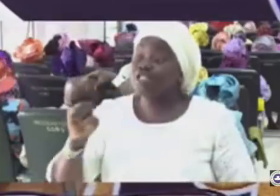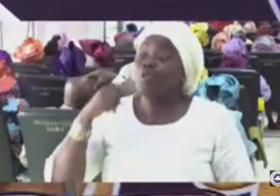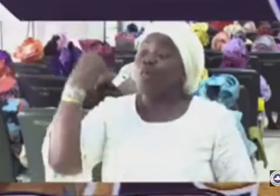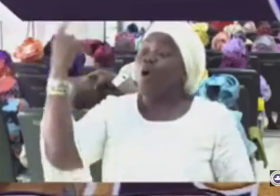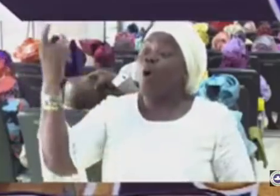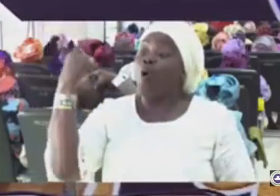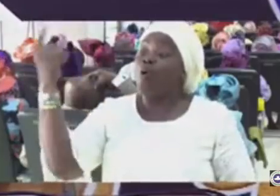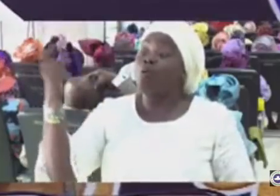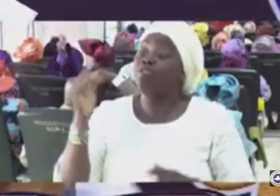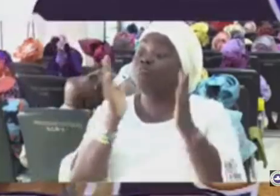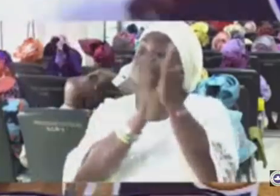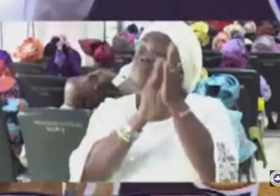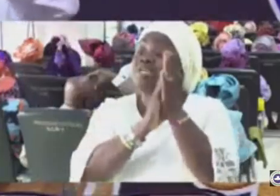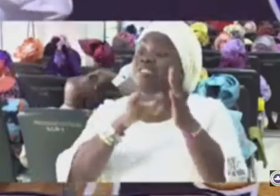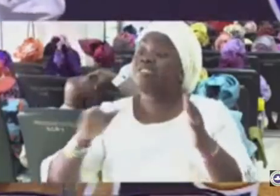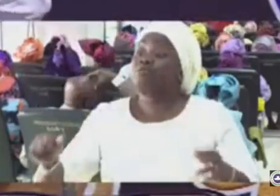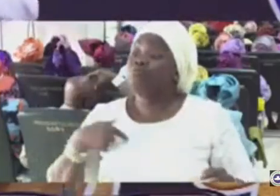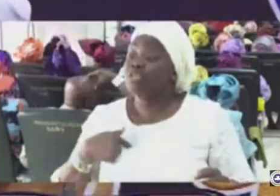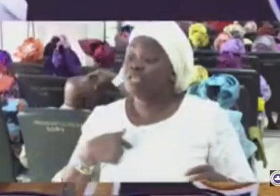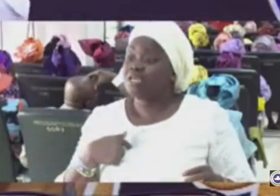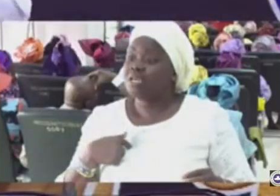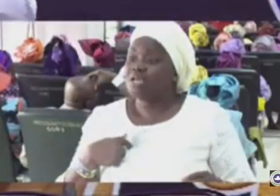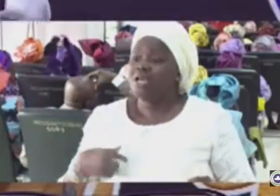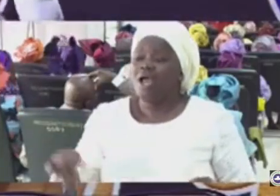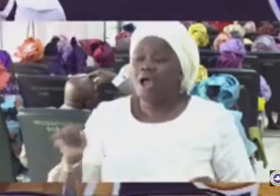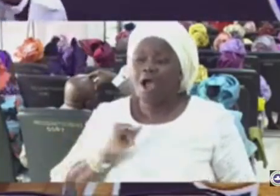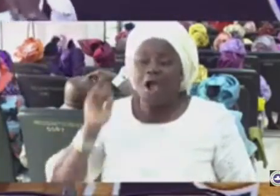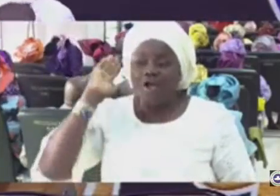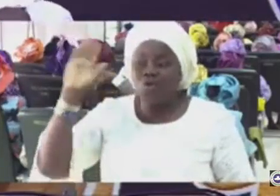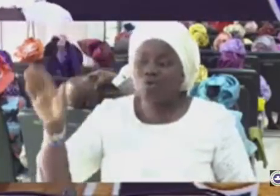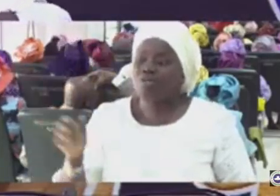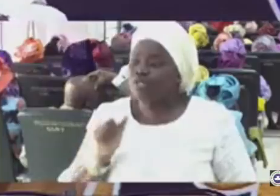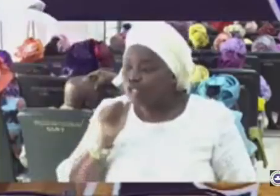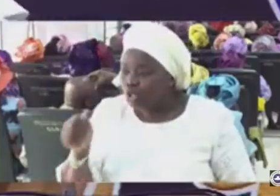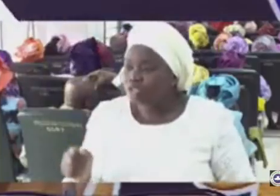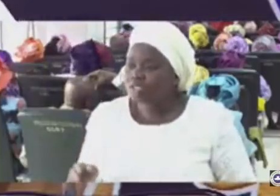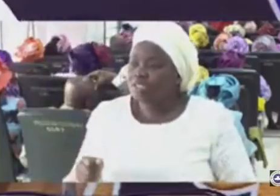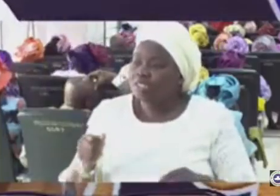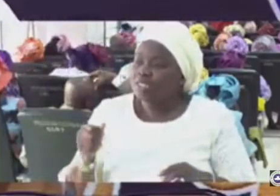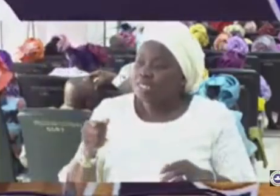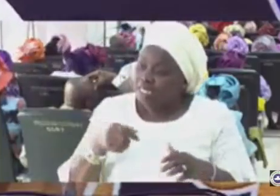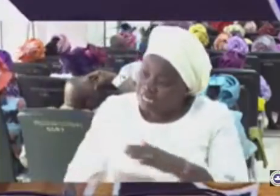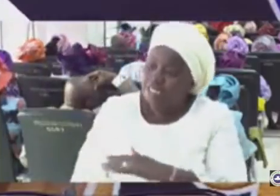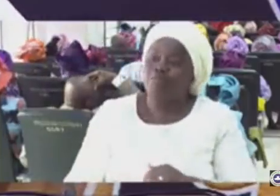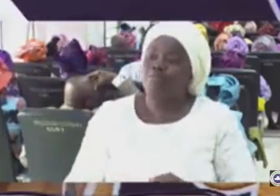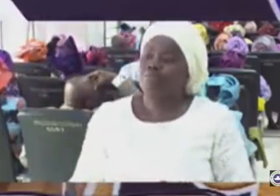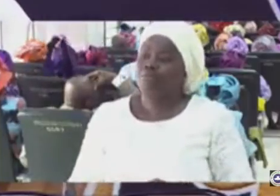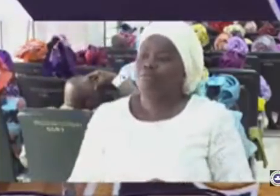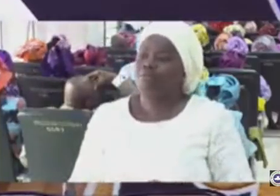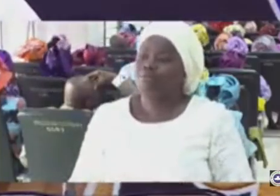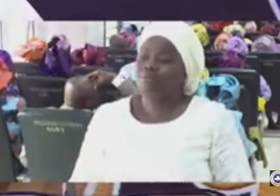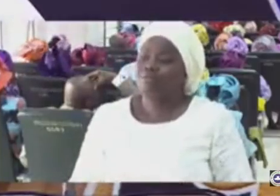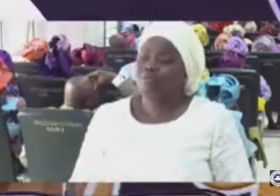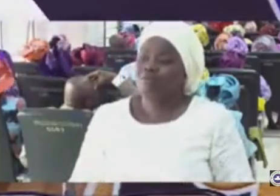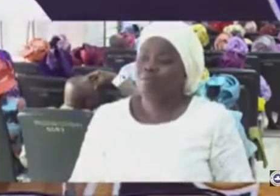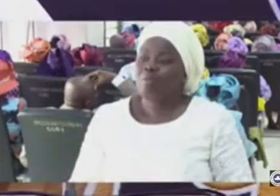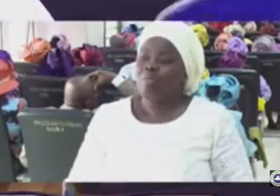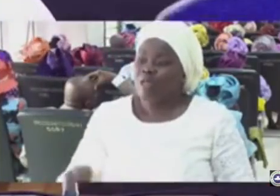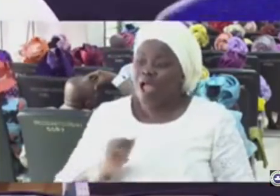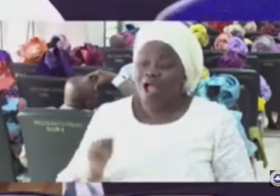earth. Yes, I will punish him because I'm a holy God. But kill him, I'm not going